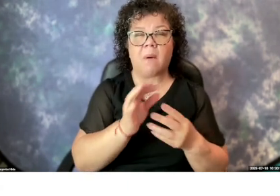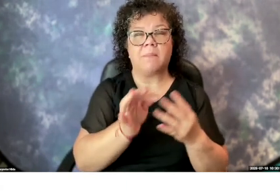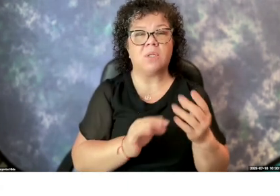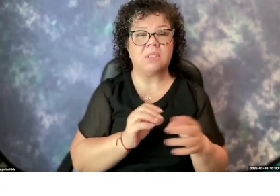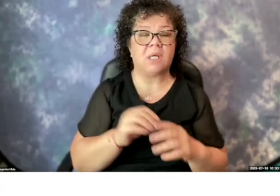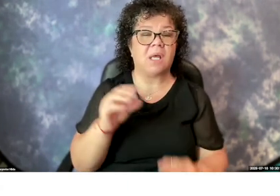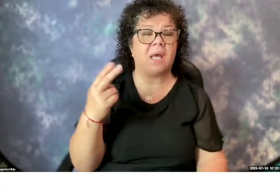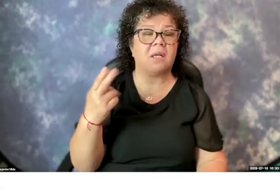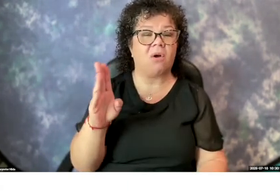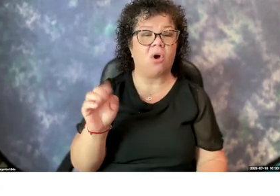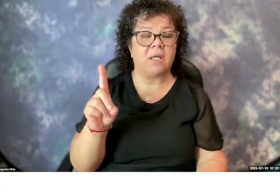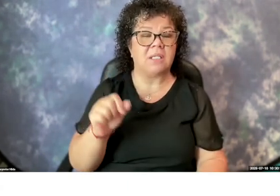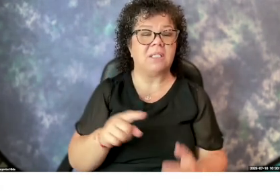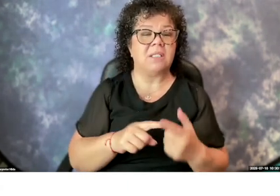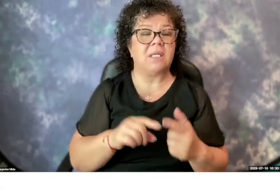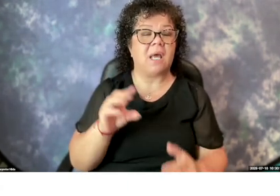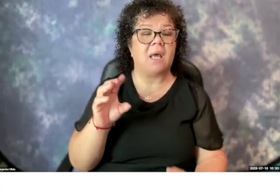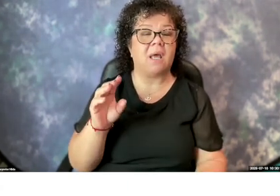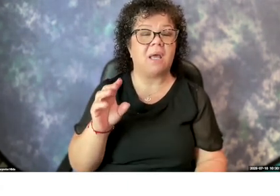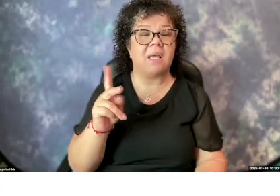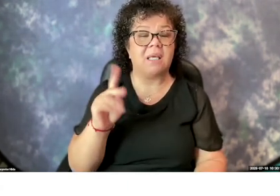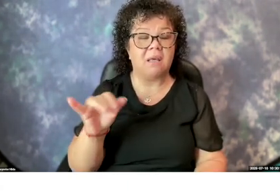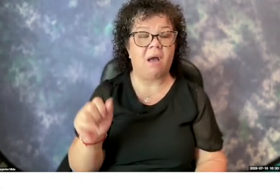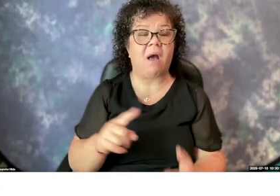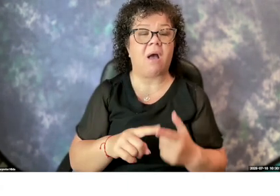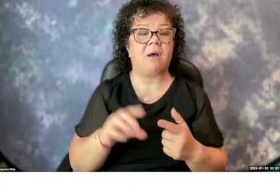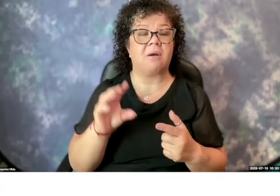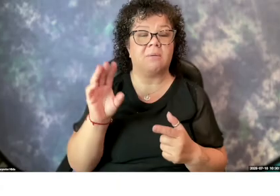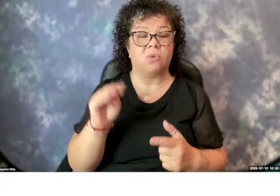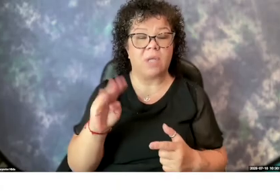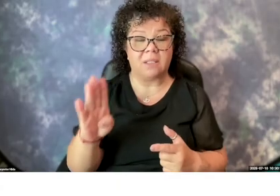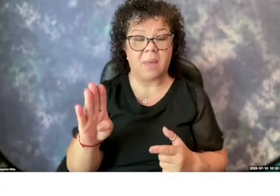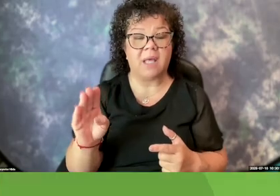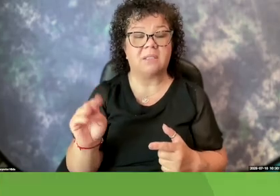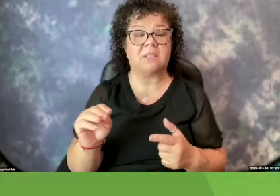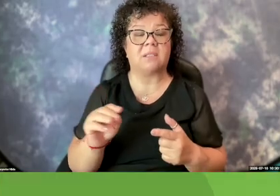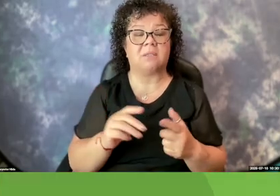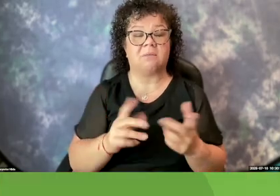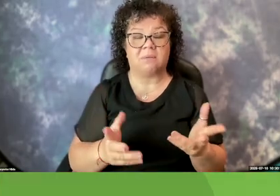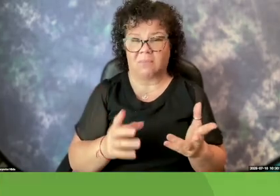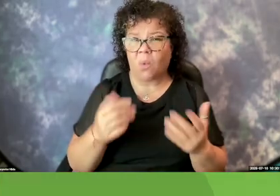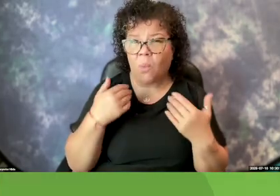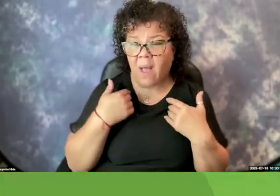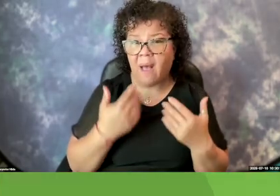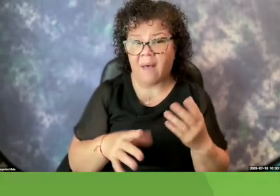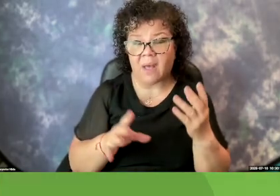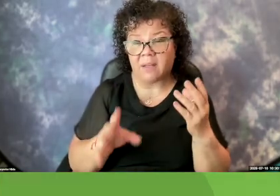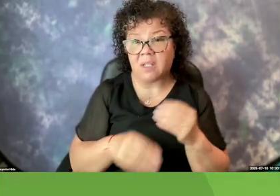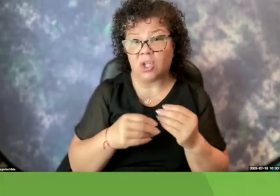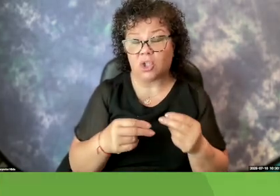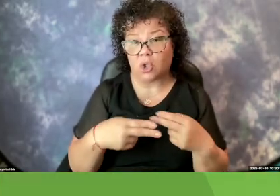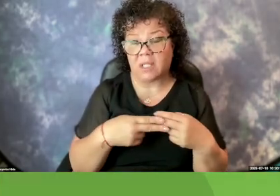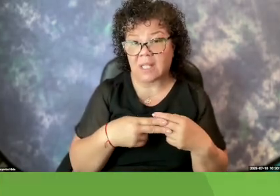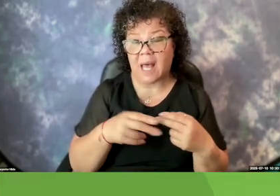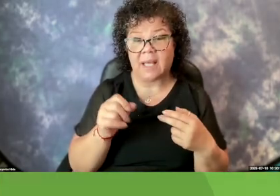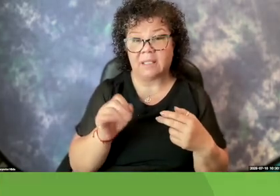and others. So worth highlighting that as well. And we have some additional slides that we can talk about the assumptions in more detail. If there are questions,